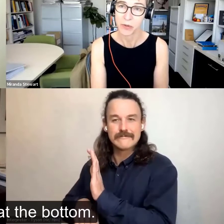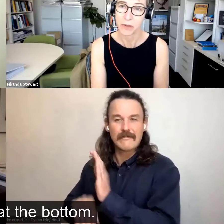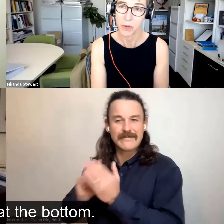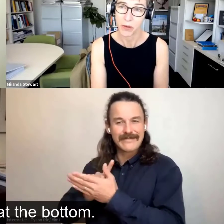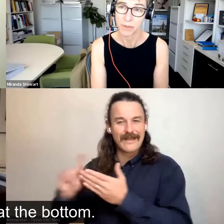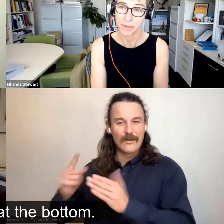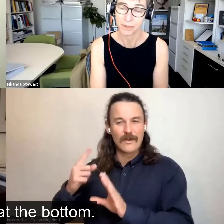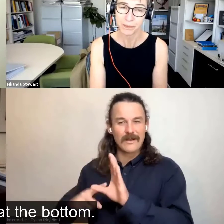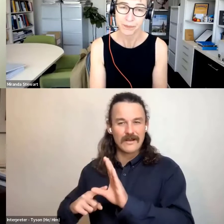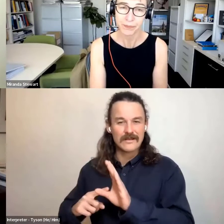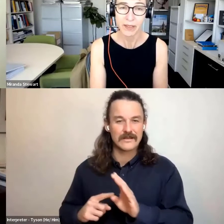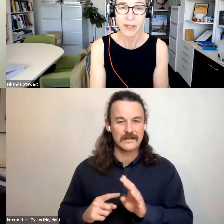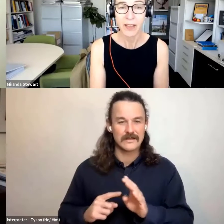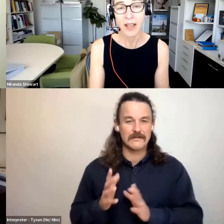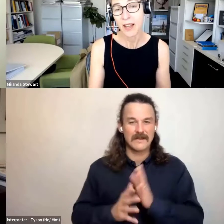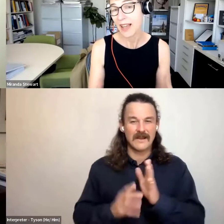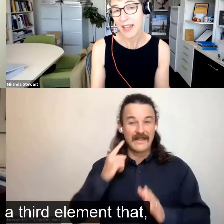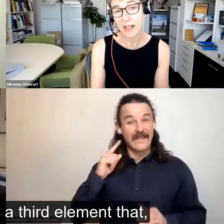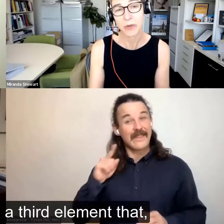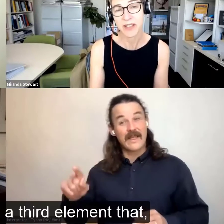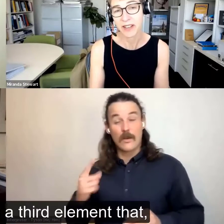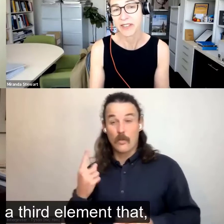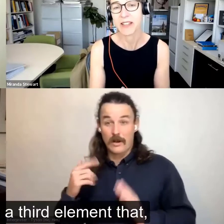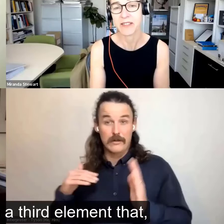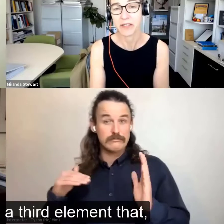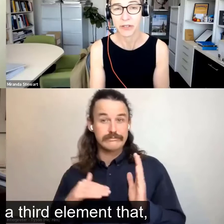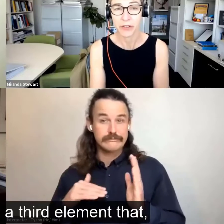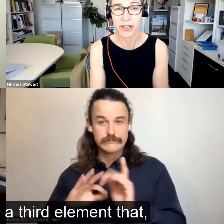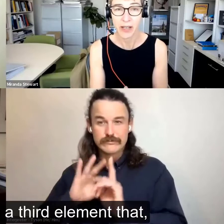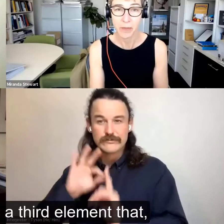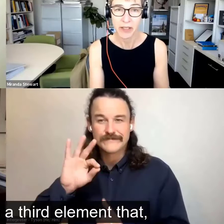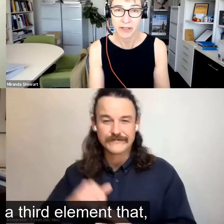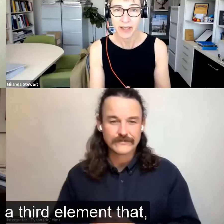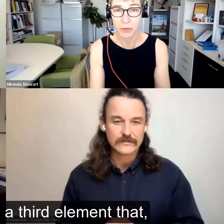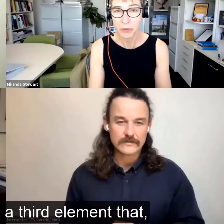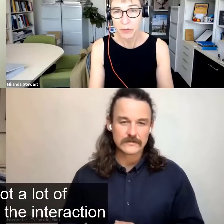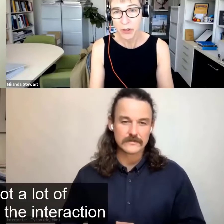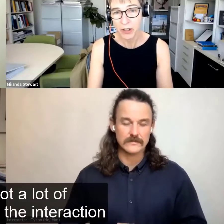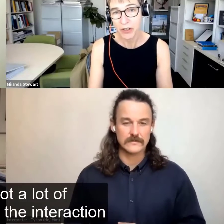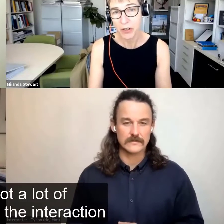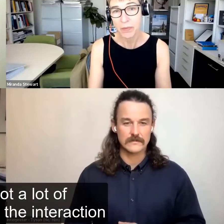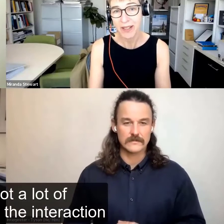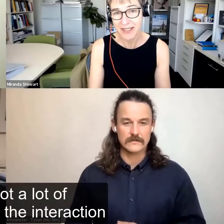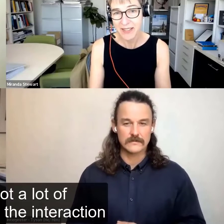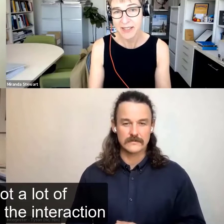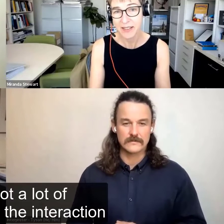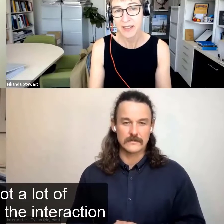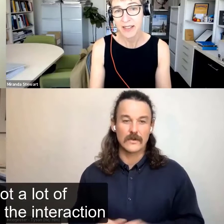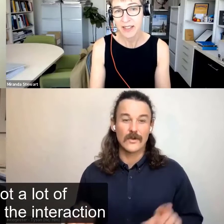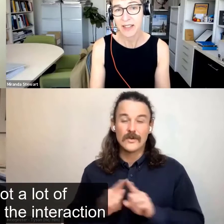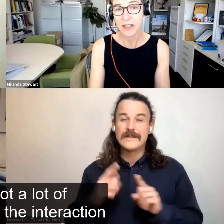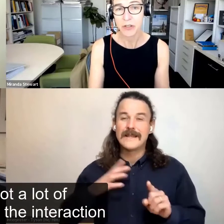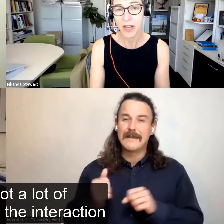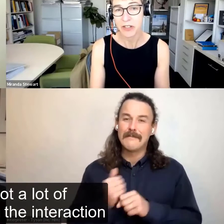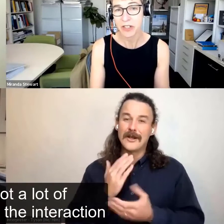that we do at the bottom. Adequacy, I think, is the third element, that we've got a lot of complexity in the interaction of